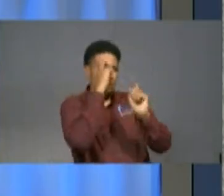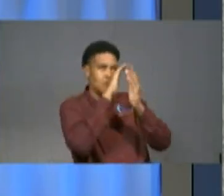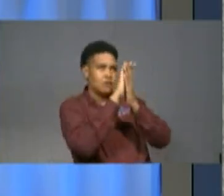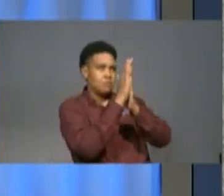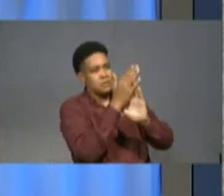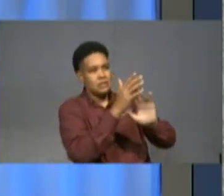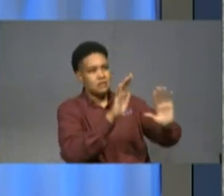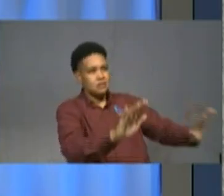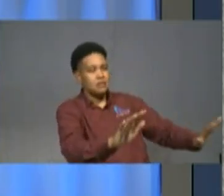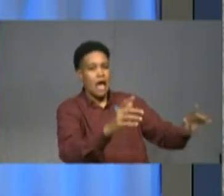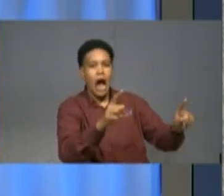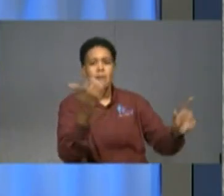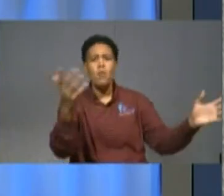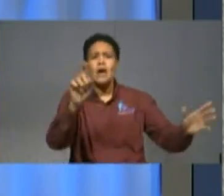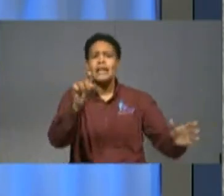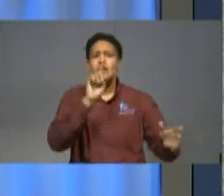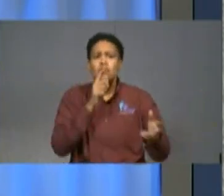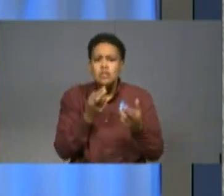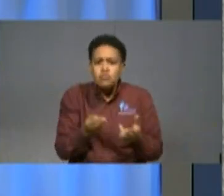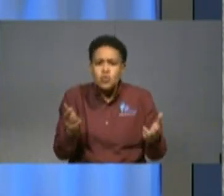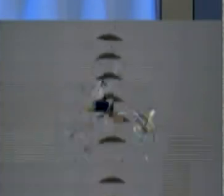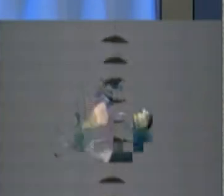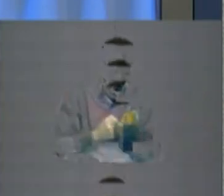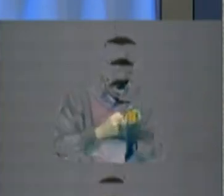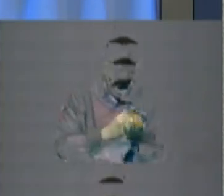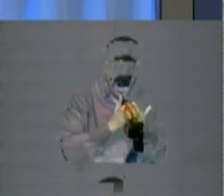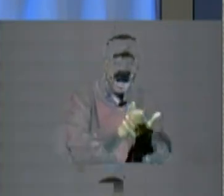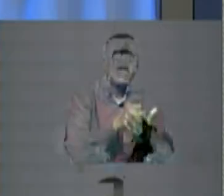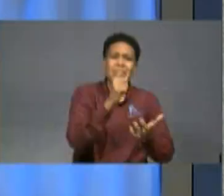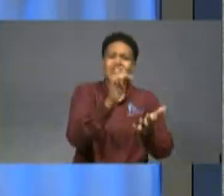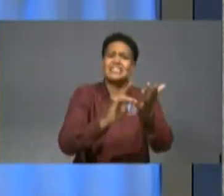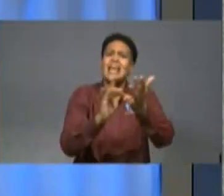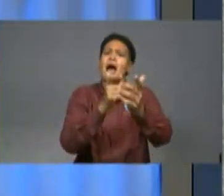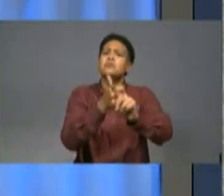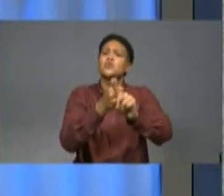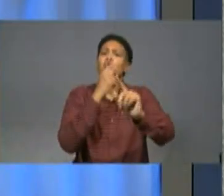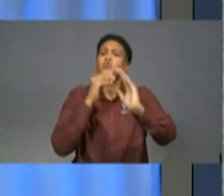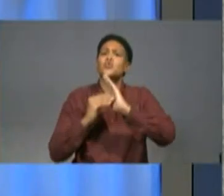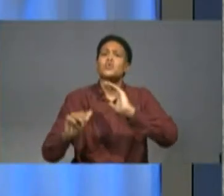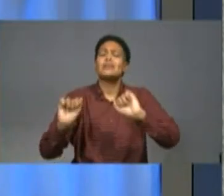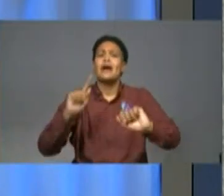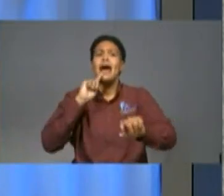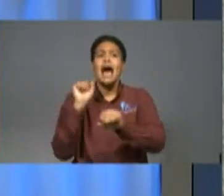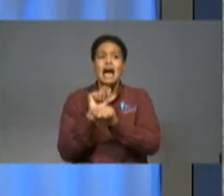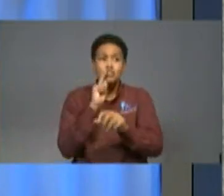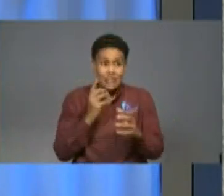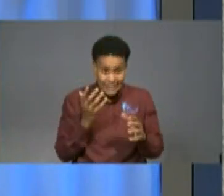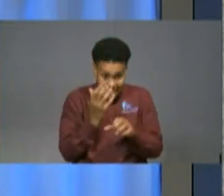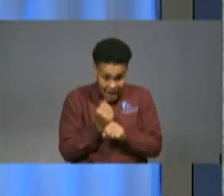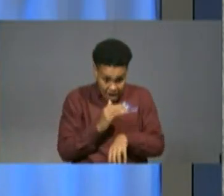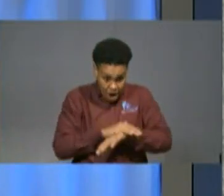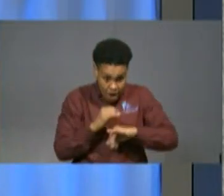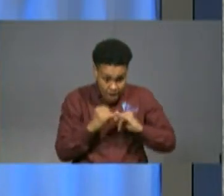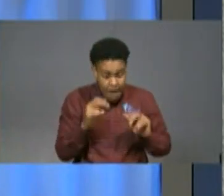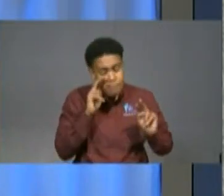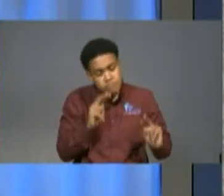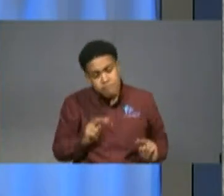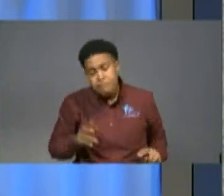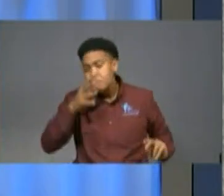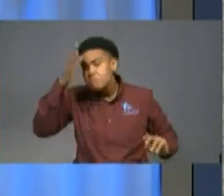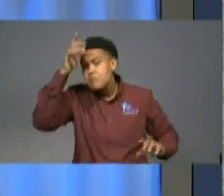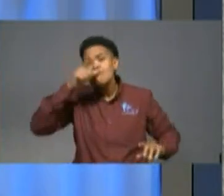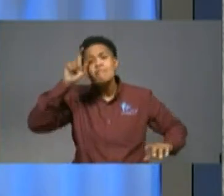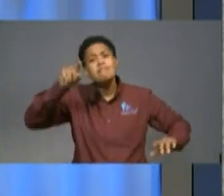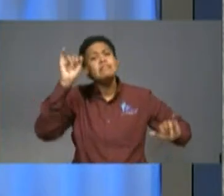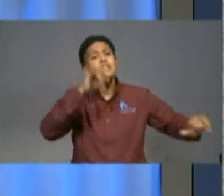are tools to be able to help them. We need to give them the tablets so that their students can actually get the online courses and the parents don't have to stay home from